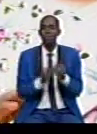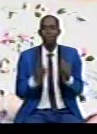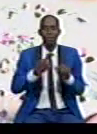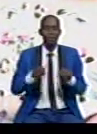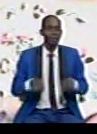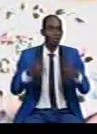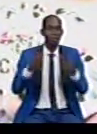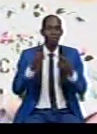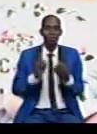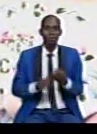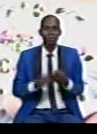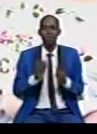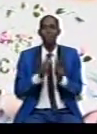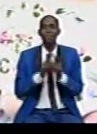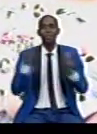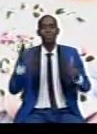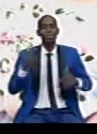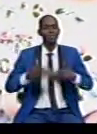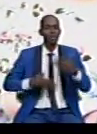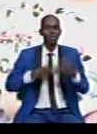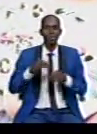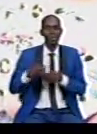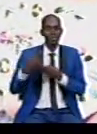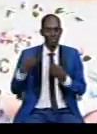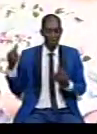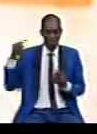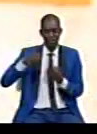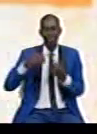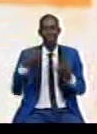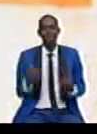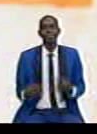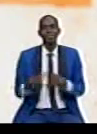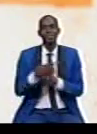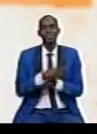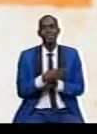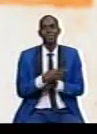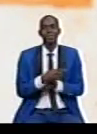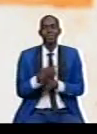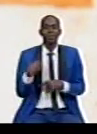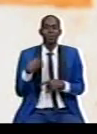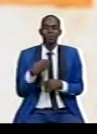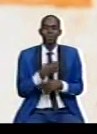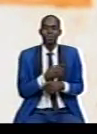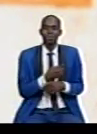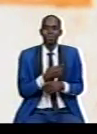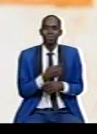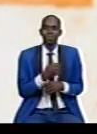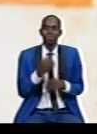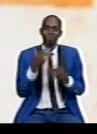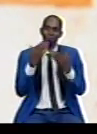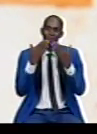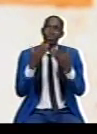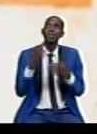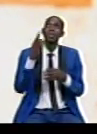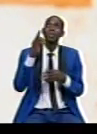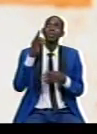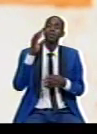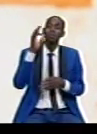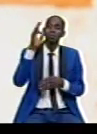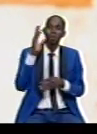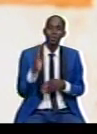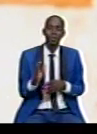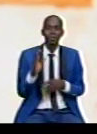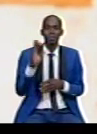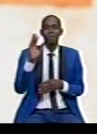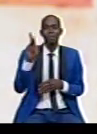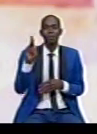to, a great joy in my heart till today. To appreciate Pastor Dr.